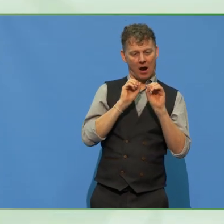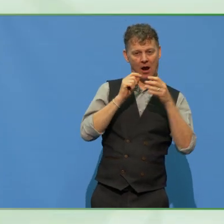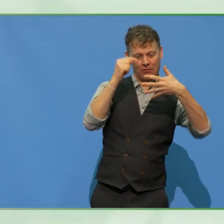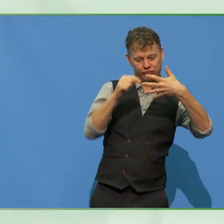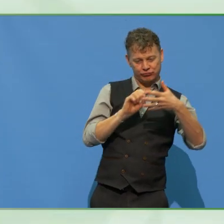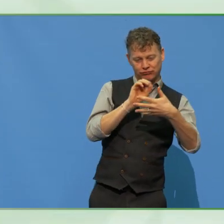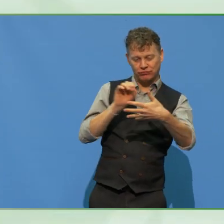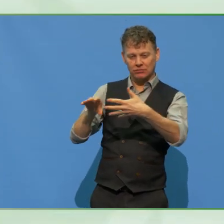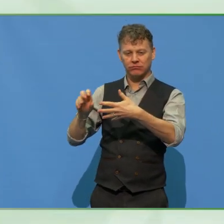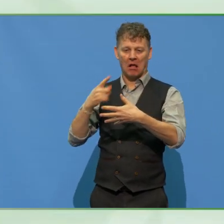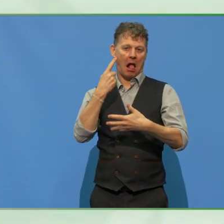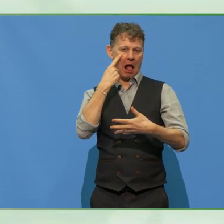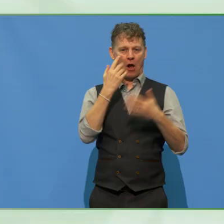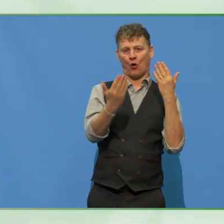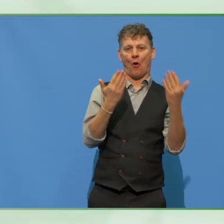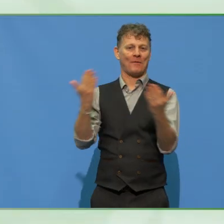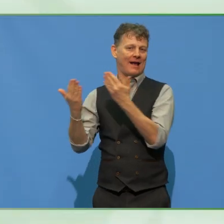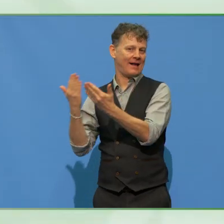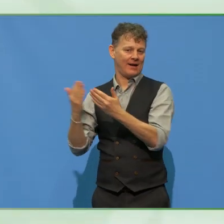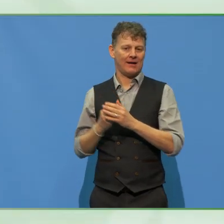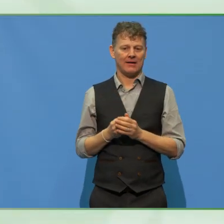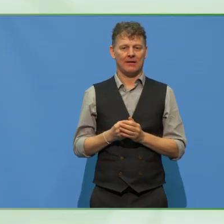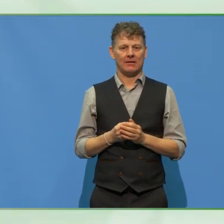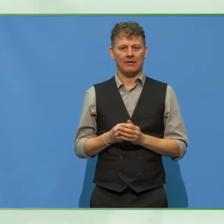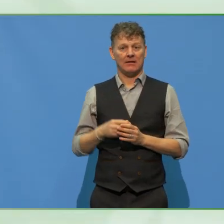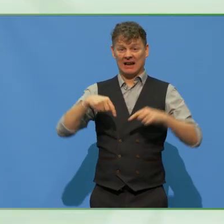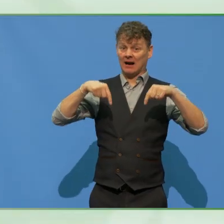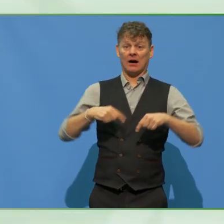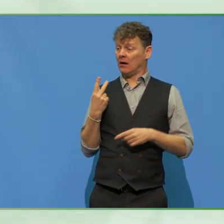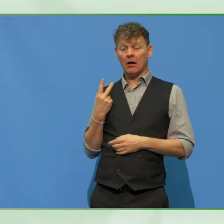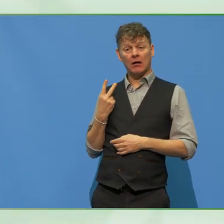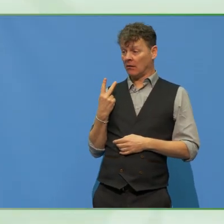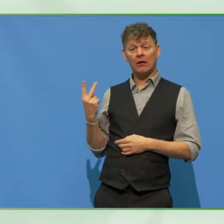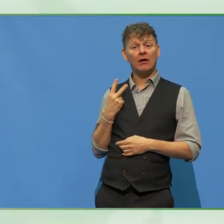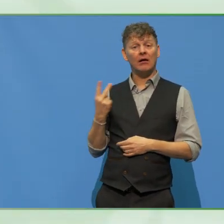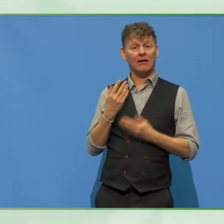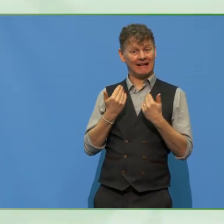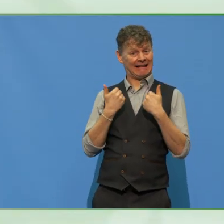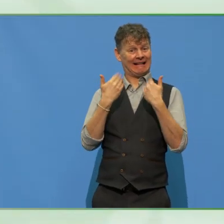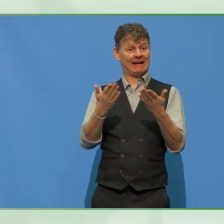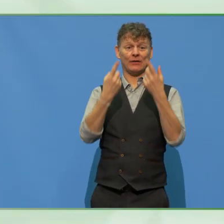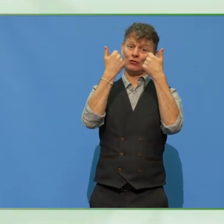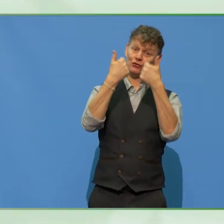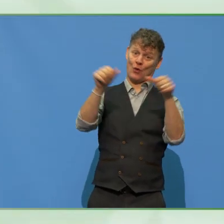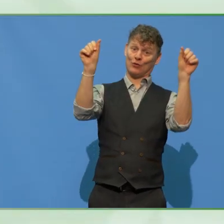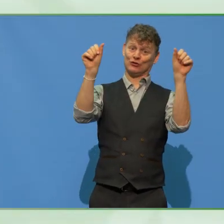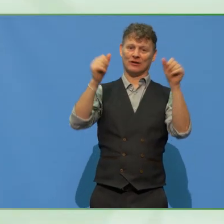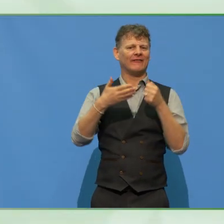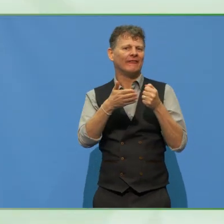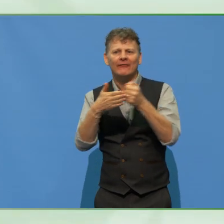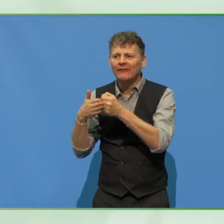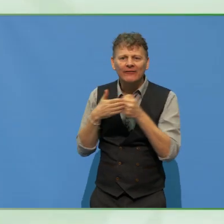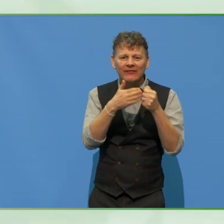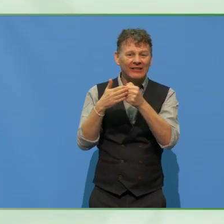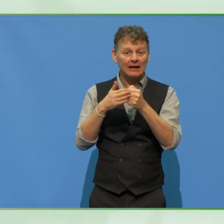the thing that I think it's really important that people hear is that this is not a Sinead and Jenny solution or fix, or you have to have access to Jenny in order to be able to create